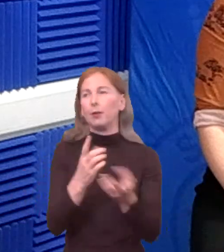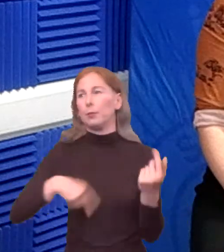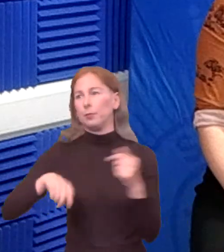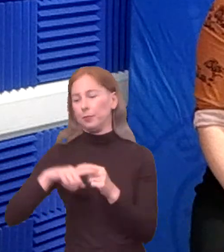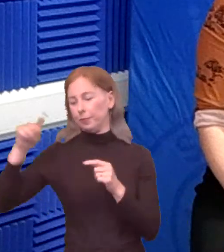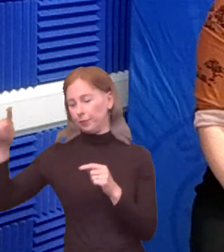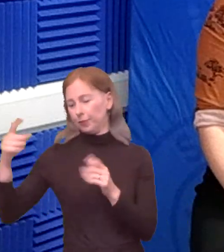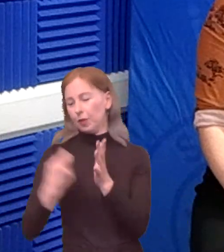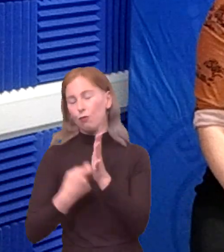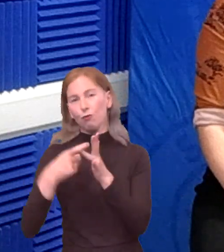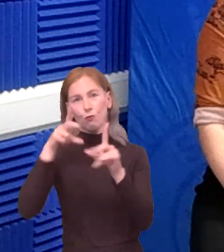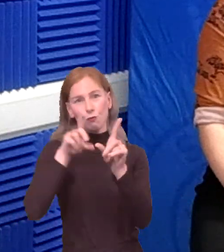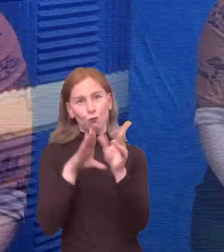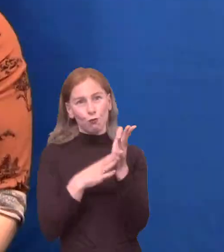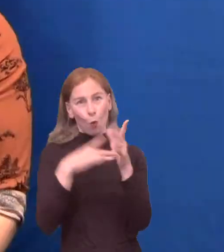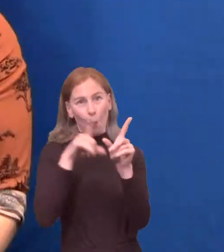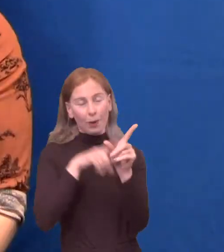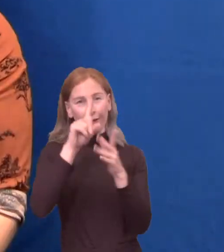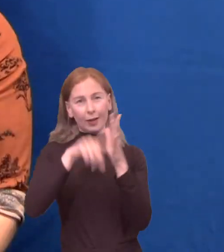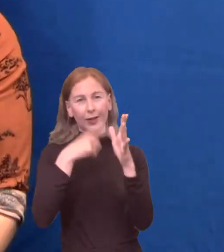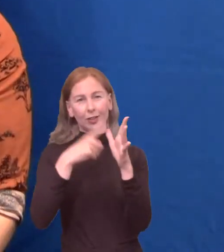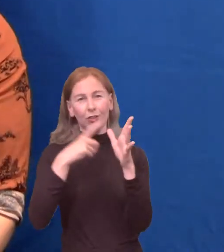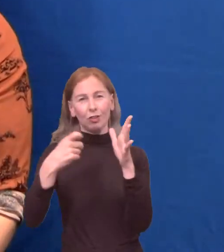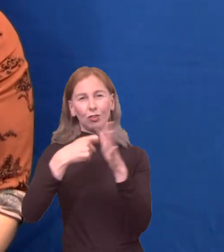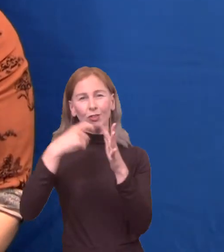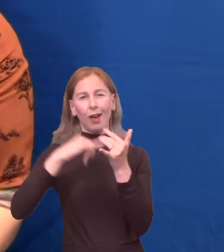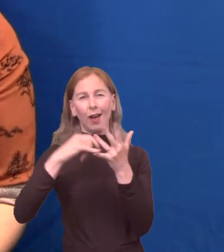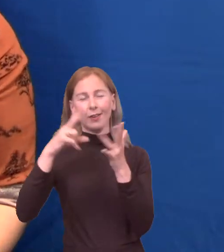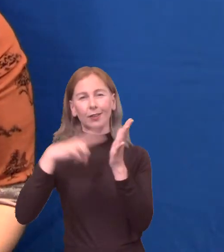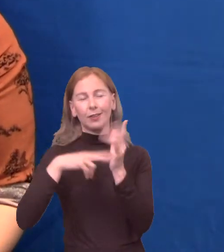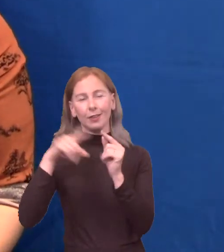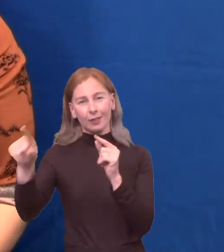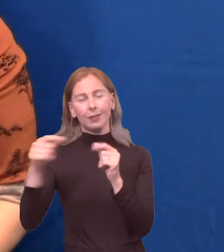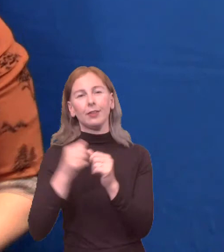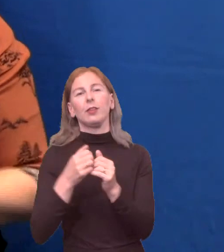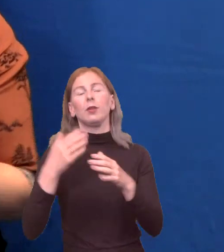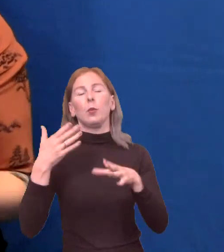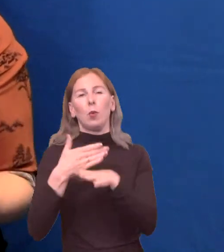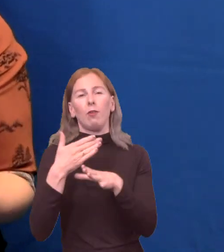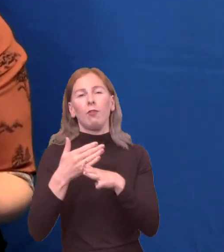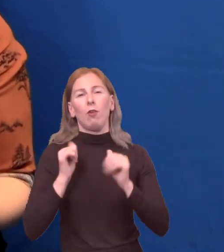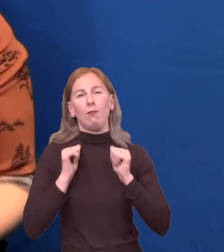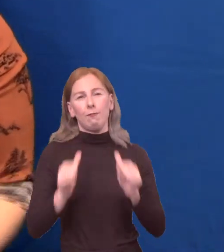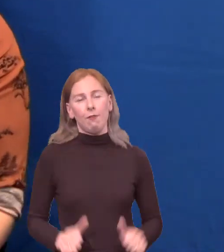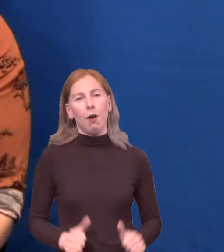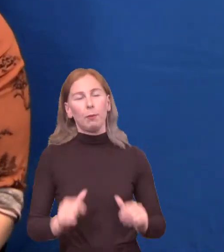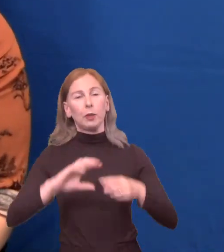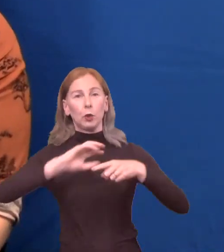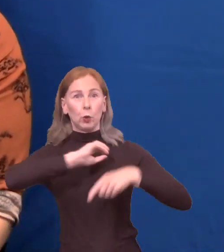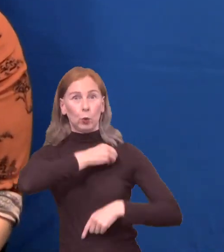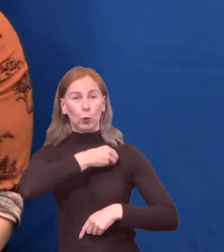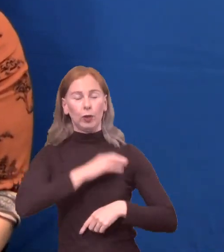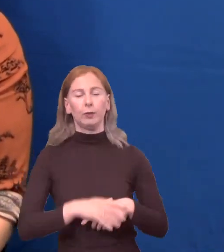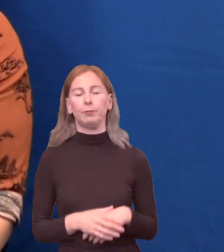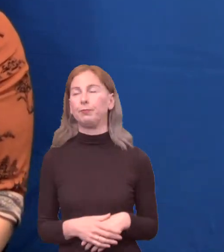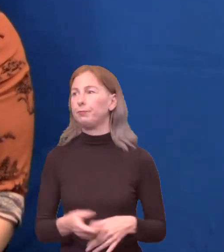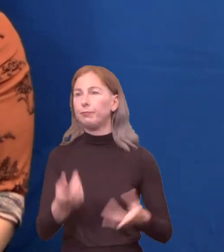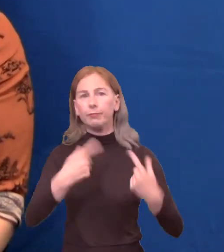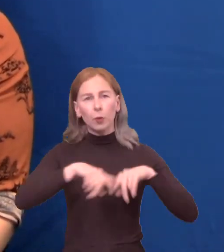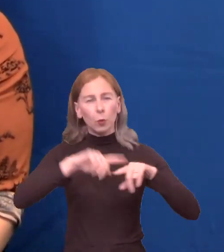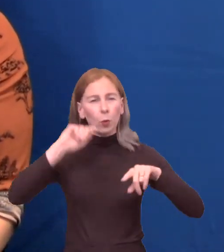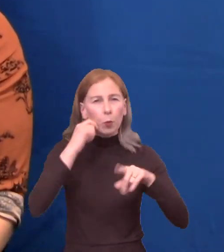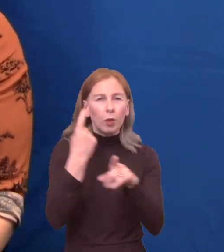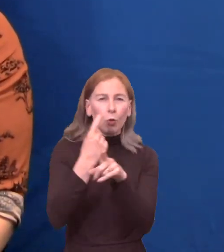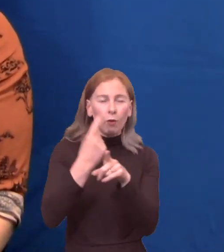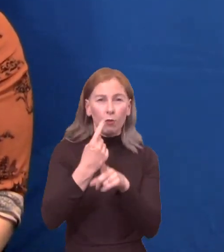National Farmers Union. We'll be with you for the next hour talking about rural crime and answering your questions. Please do drop them in the comments